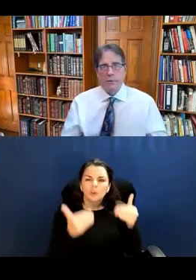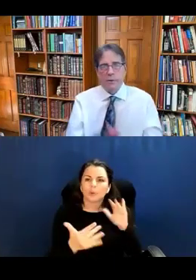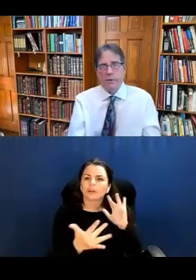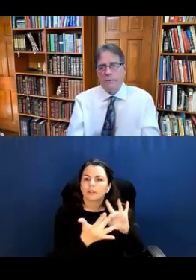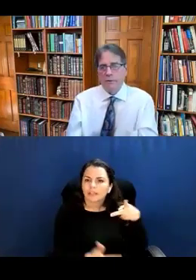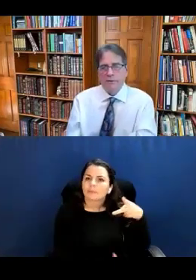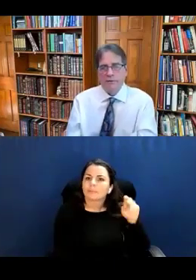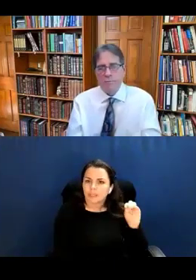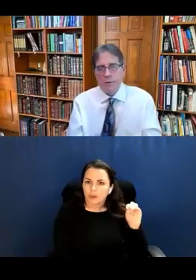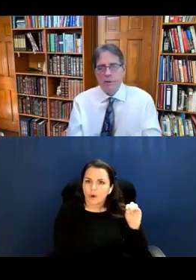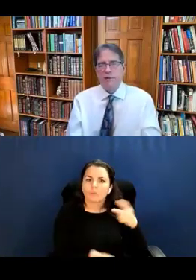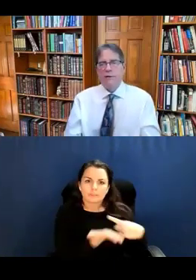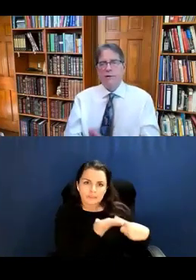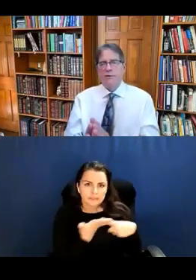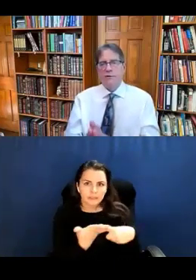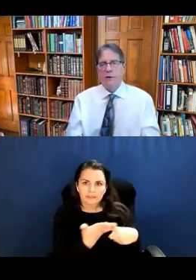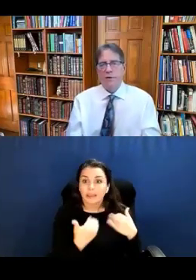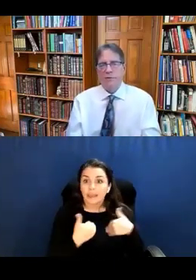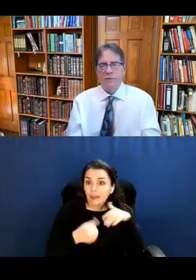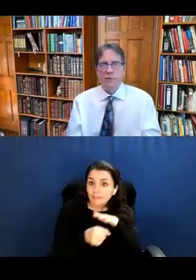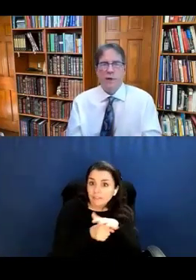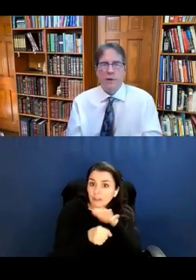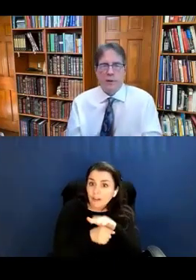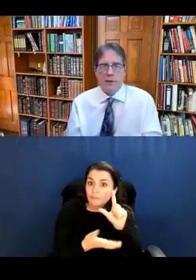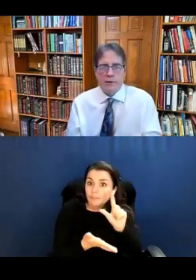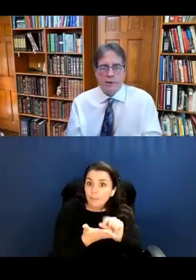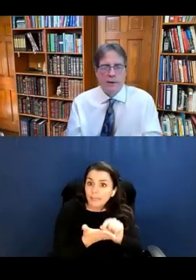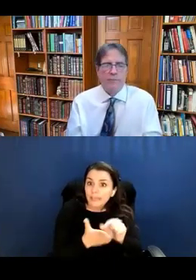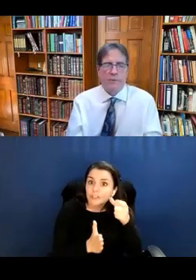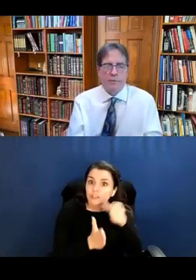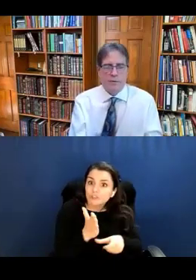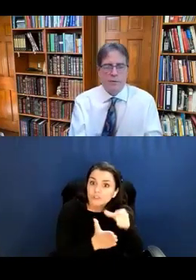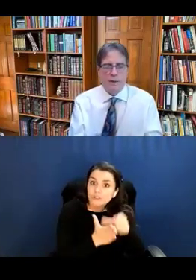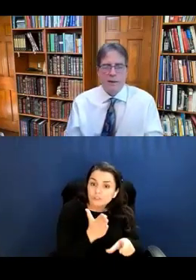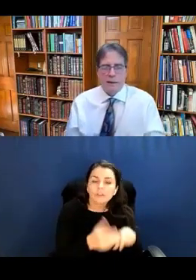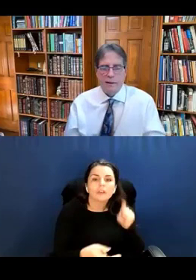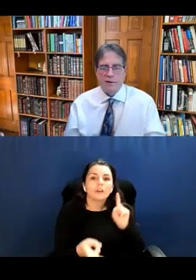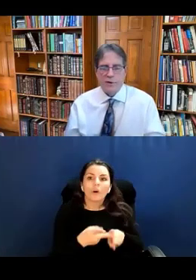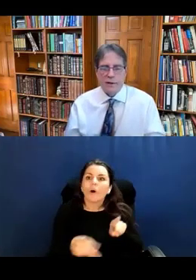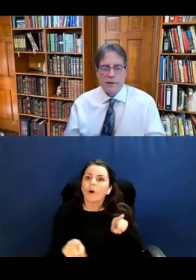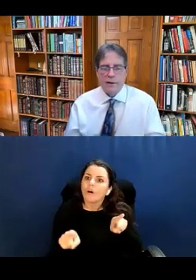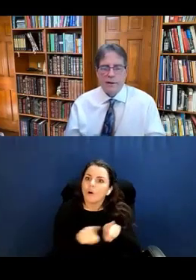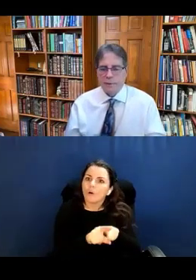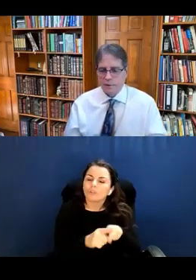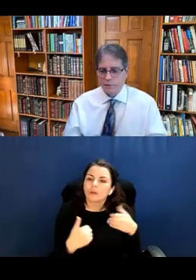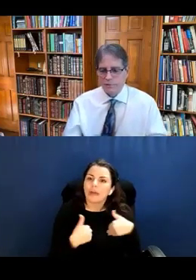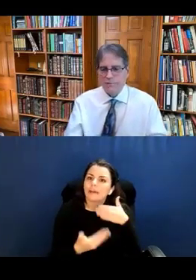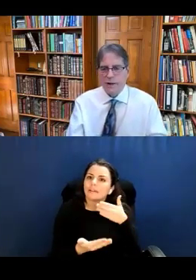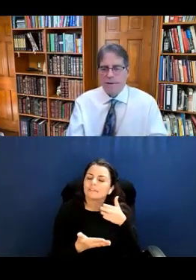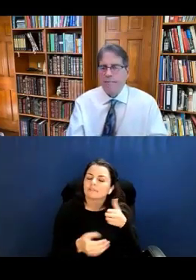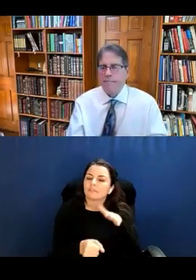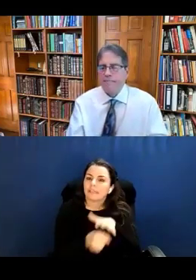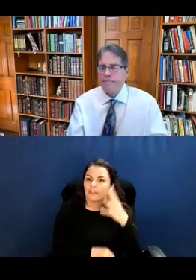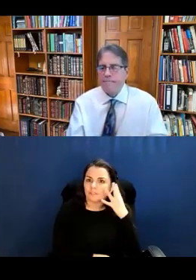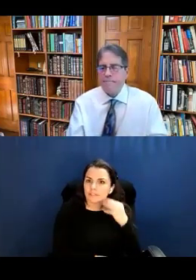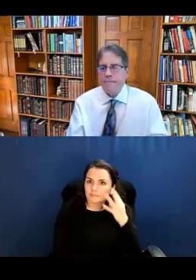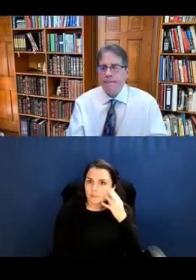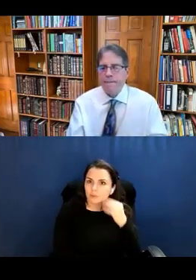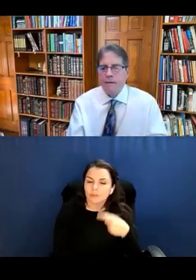figure out, well, do you have enough publications? Do you have enough of a track record to make an ESI application fly?